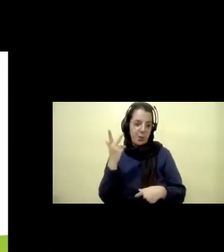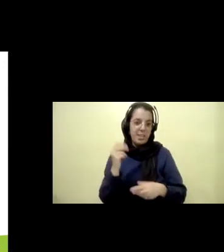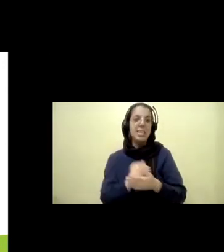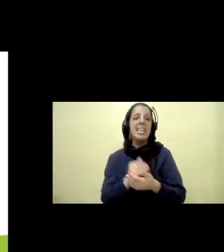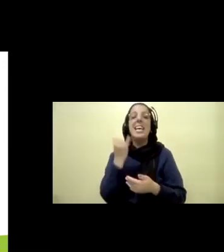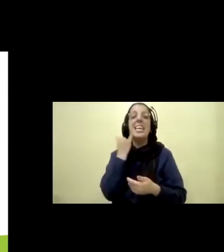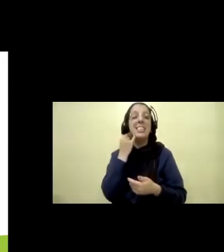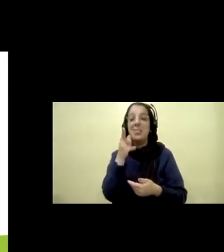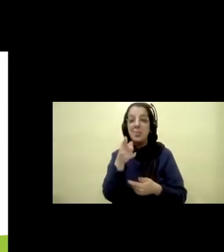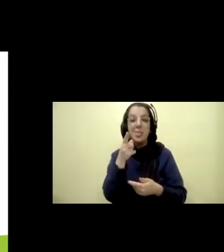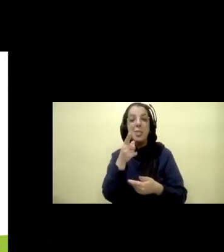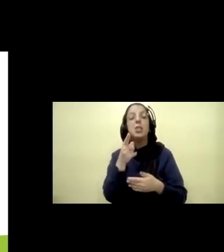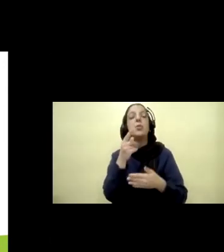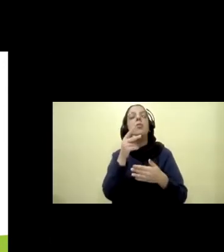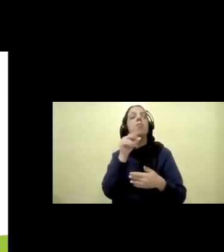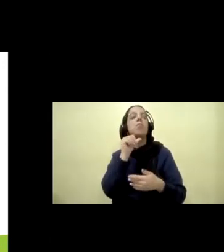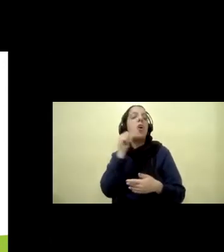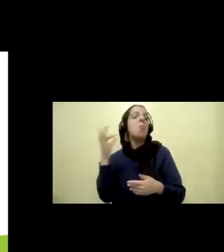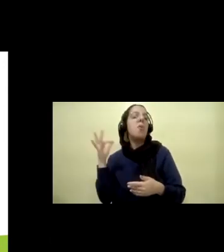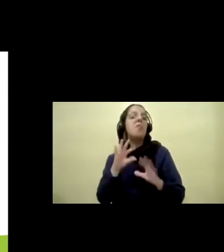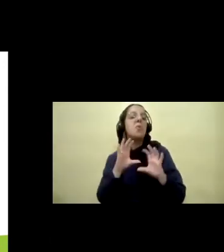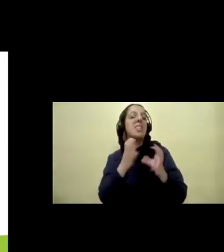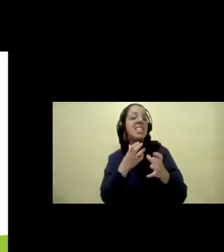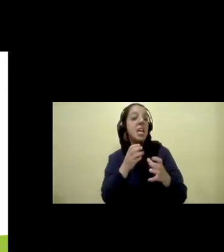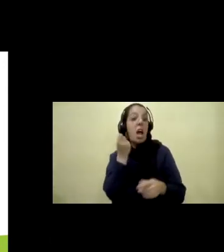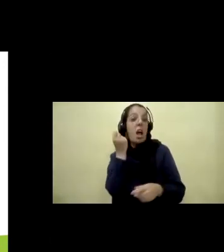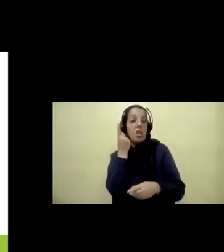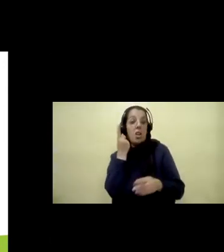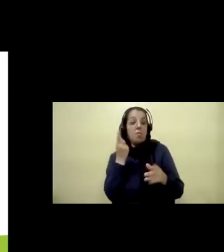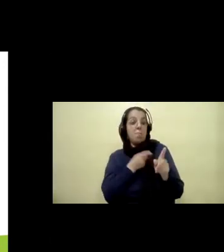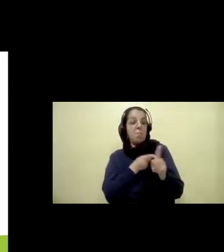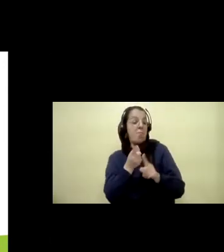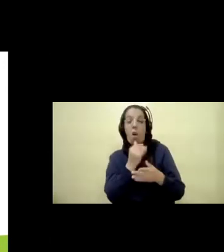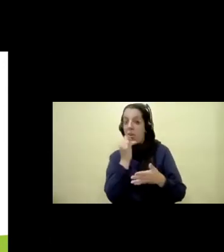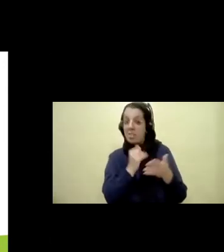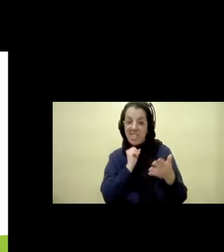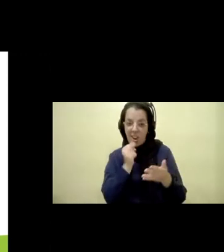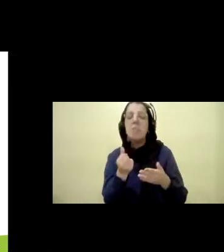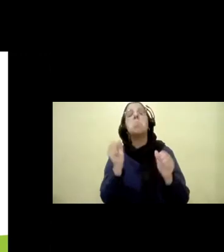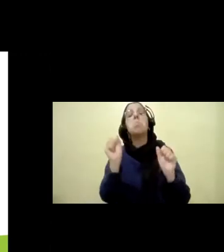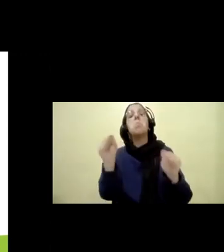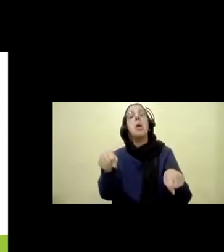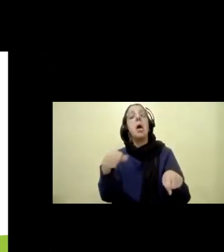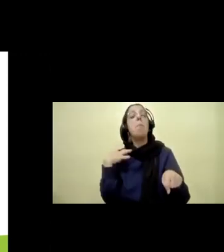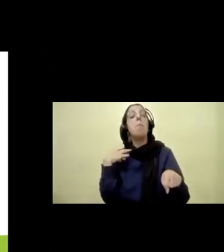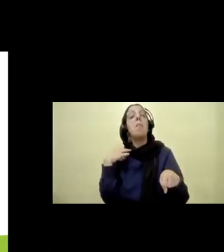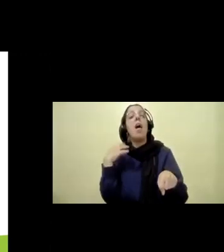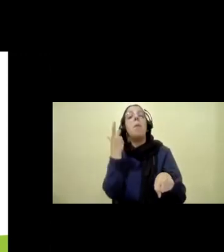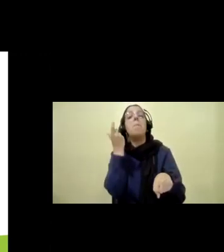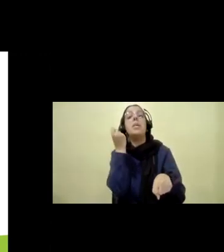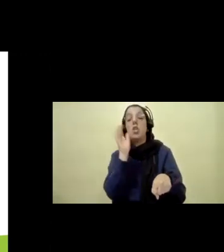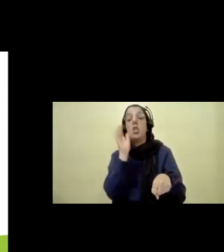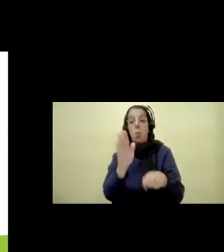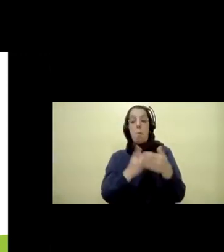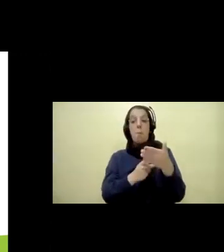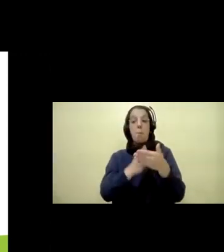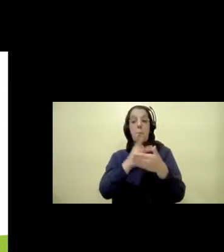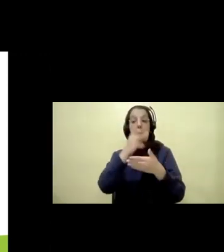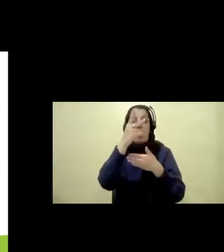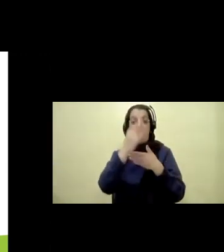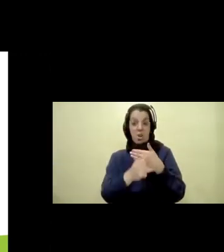non-arts-based nonprofit organization, you can apply, but it has to be for a project that includes the